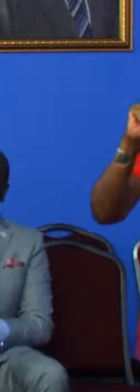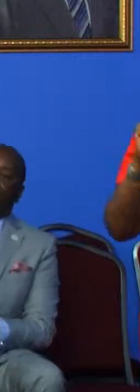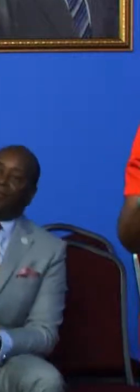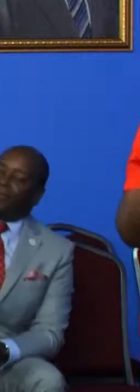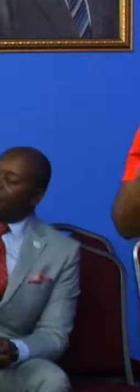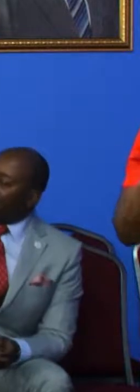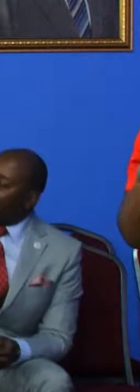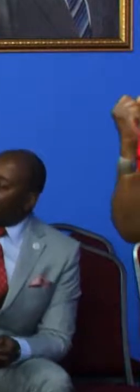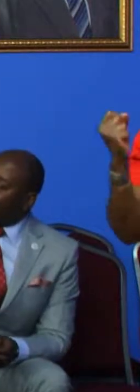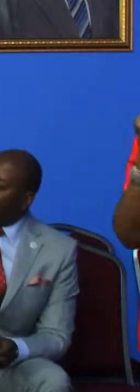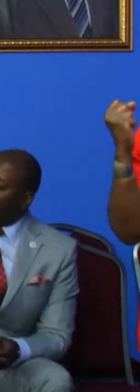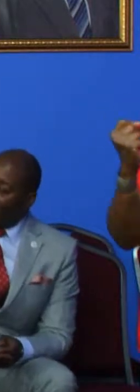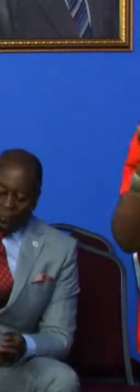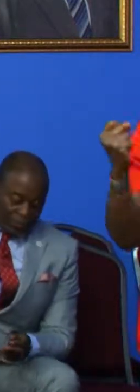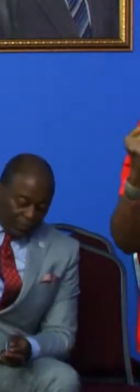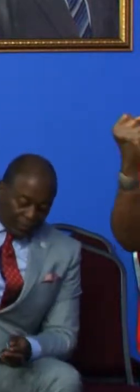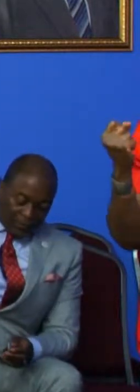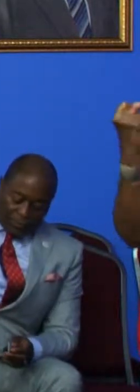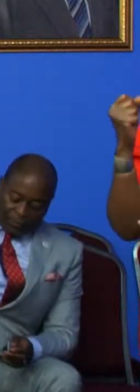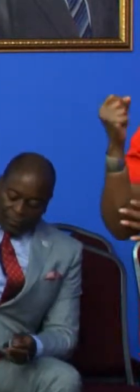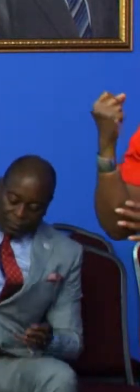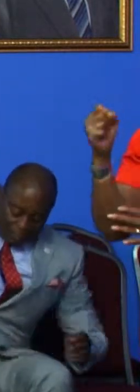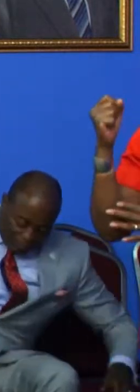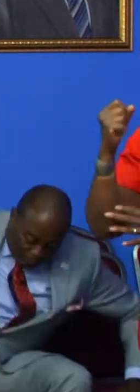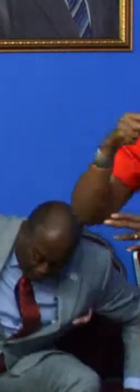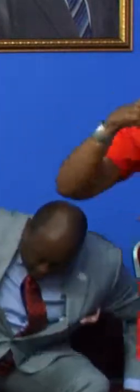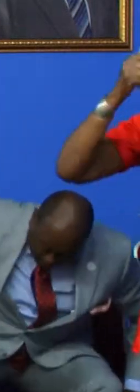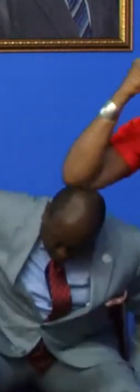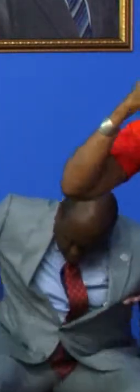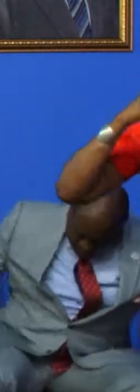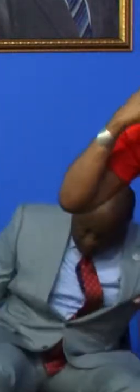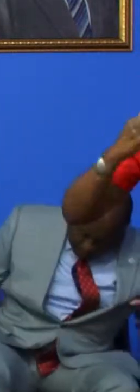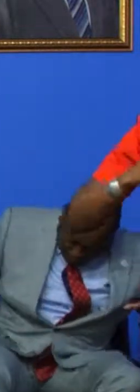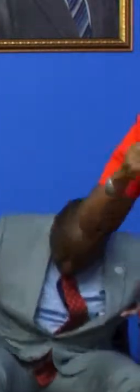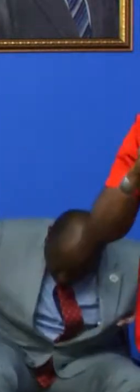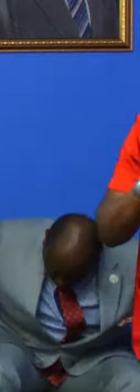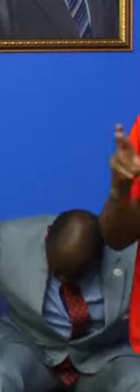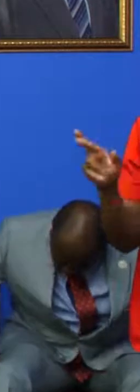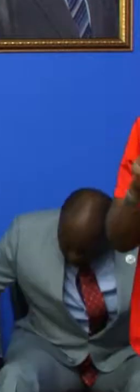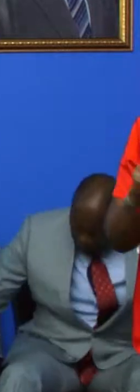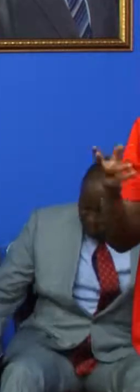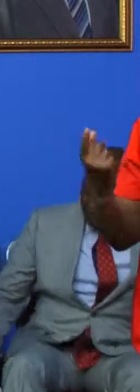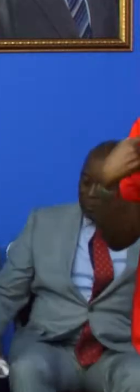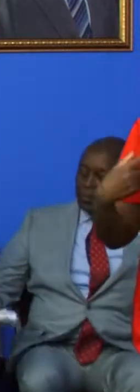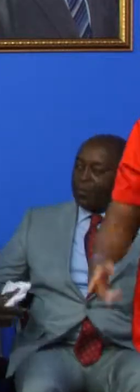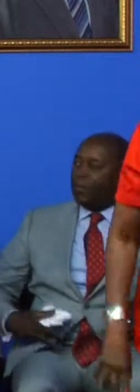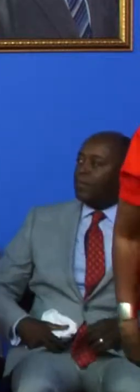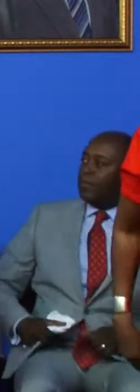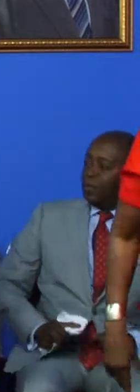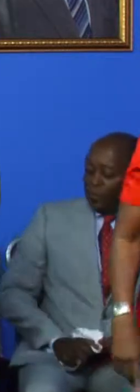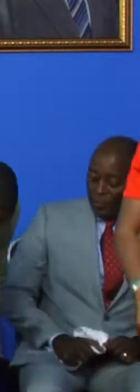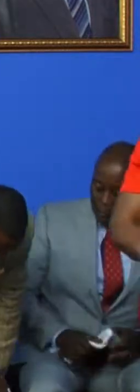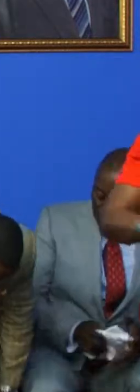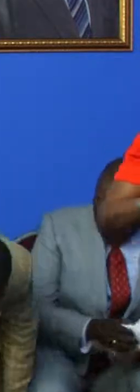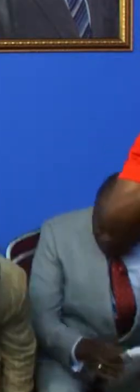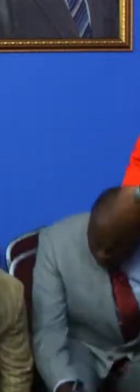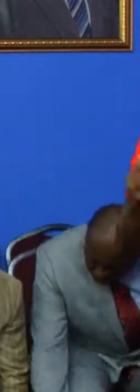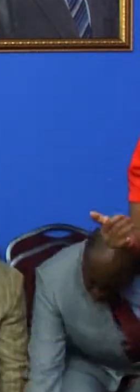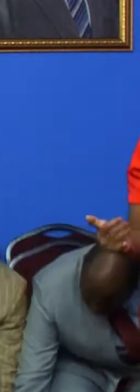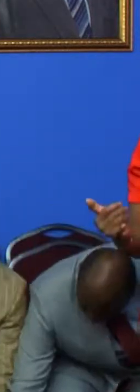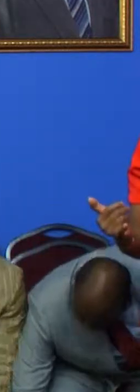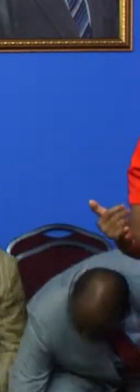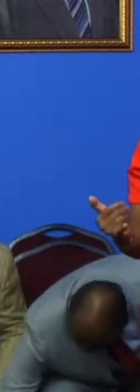July. The Reverend Dr. Al Sharpton is on deck and getting ready to come to you. We'll take our break. When we come back, it will